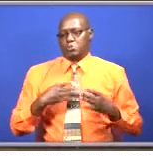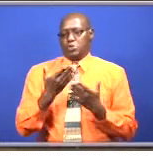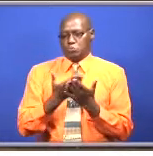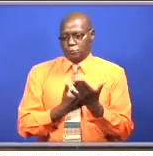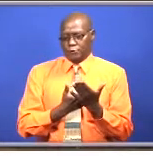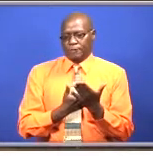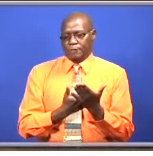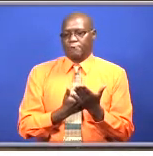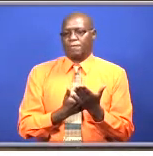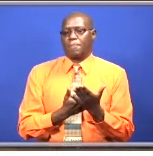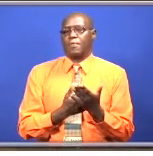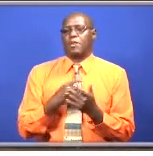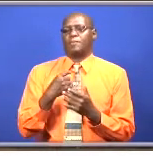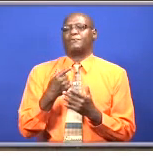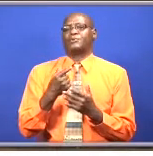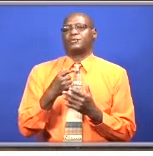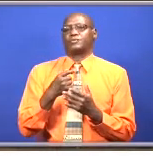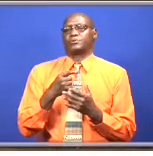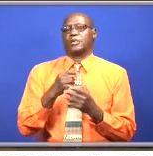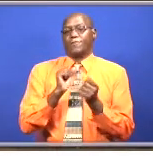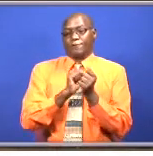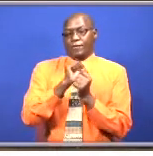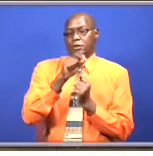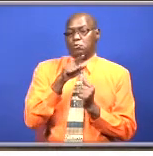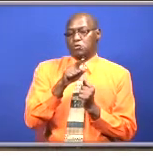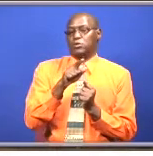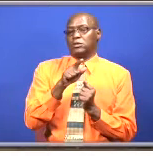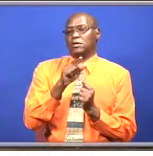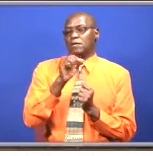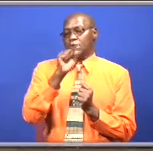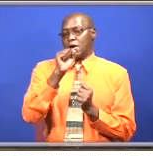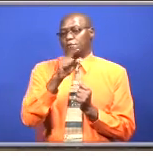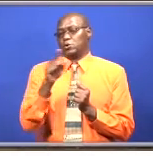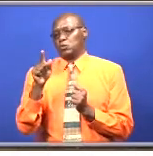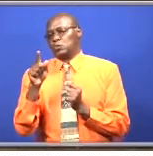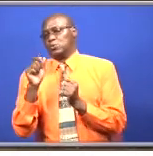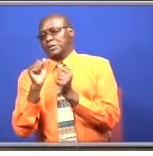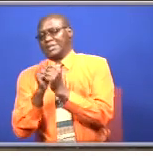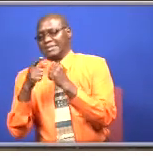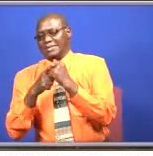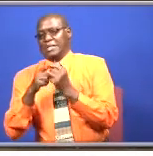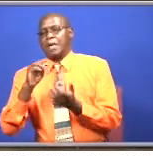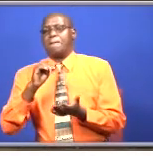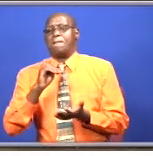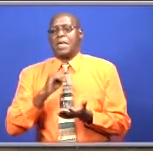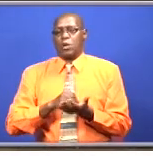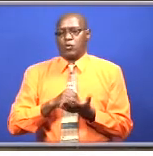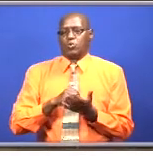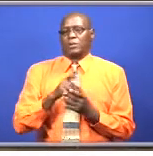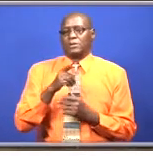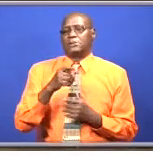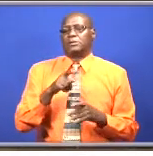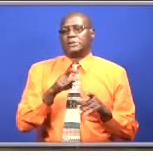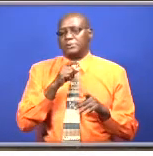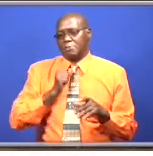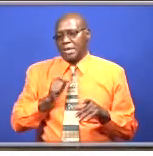Already 15.5 to 16 million of our sisters and brothers are in need of